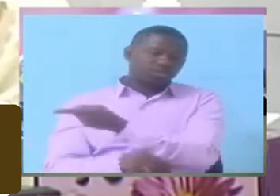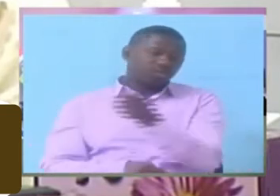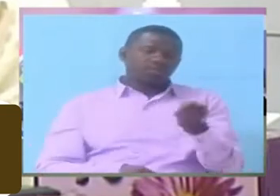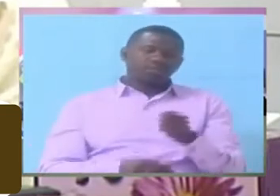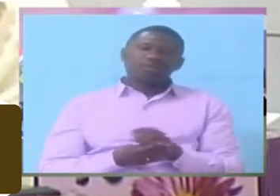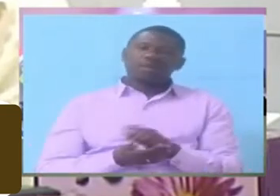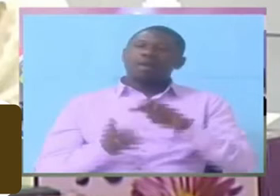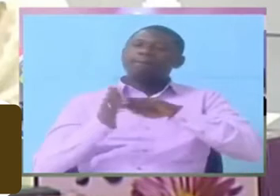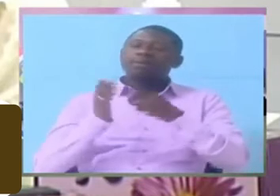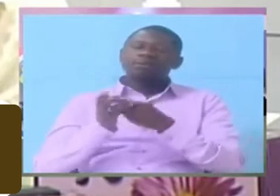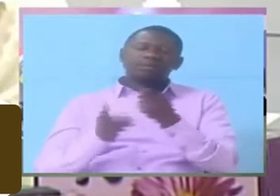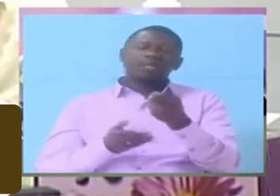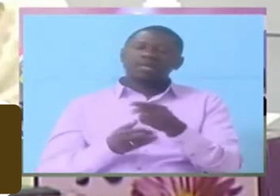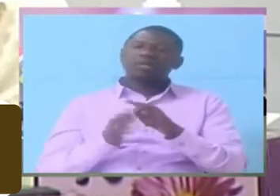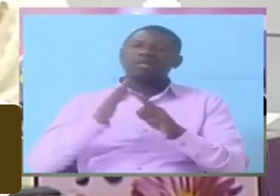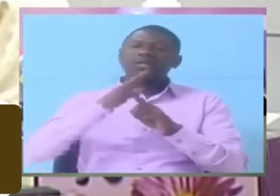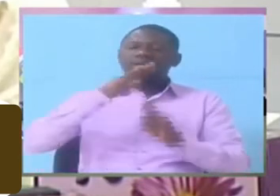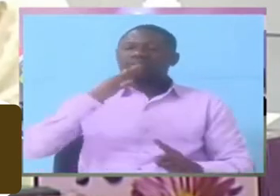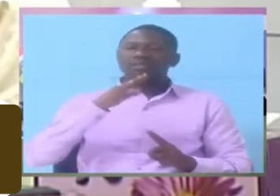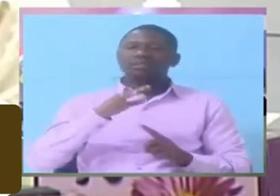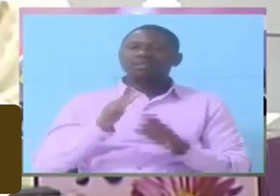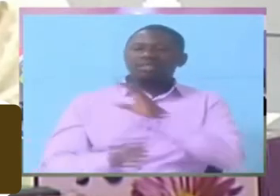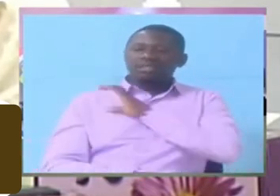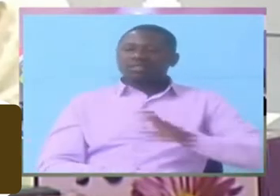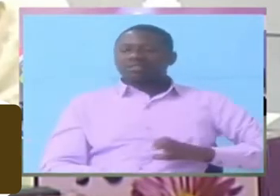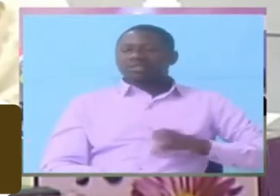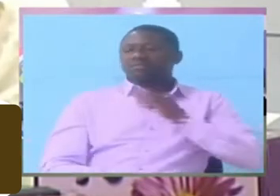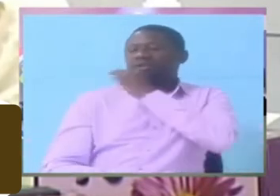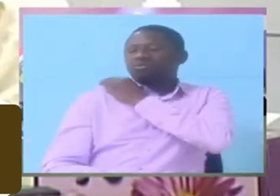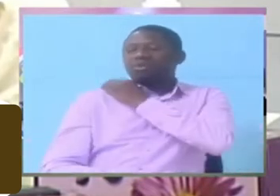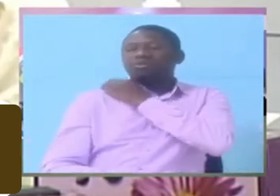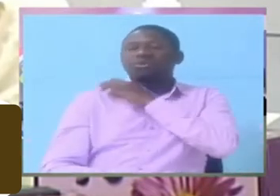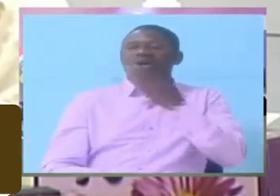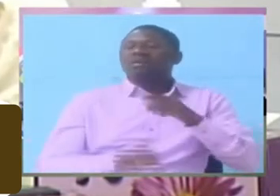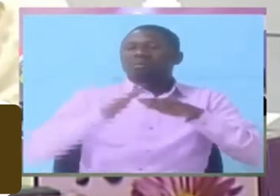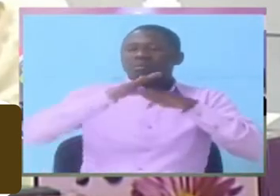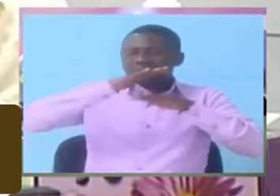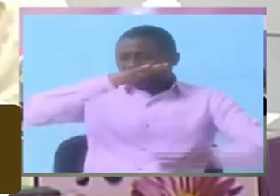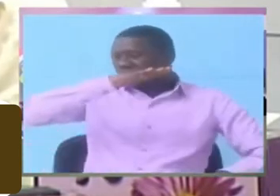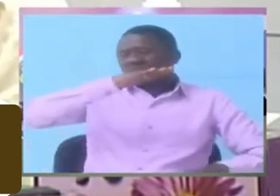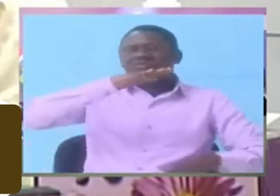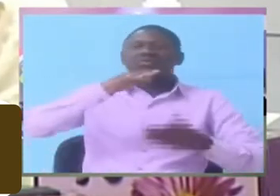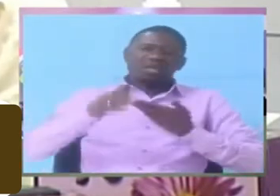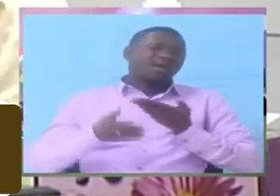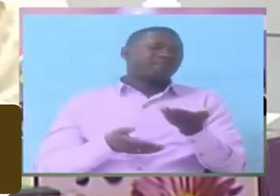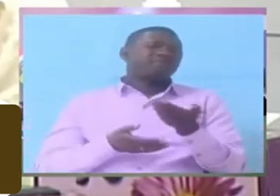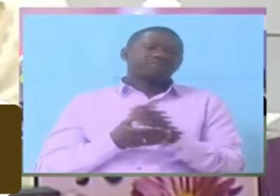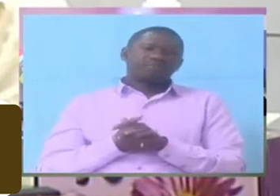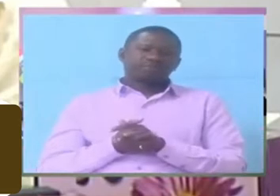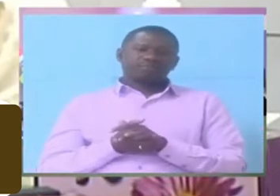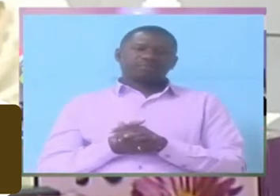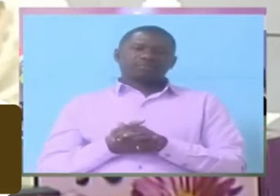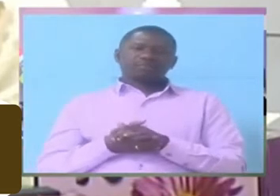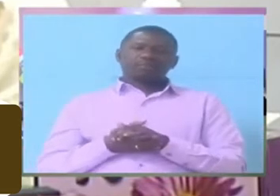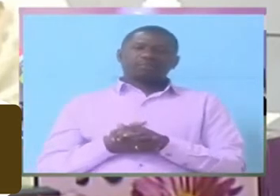than chief inspector and below. Chief inspector palaso to kata duma